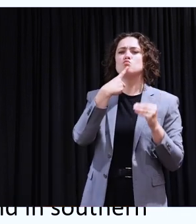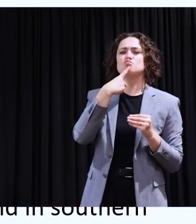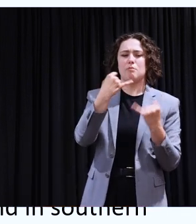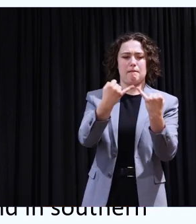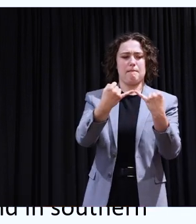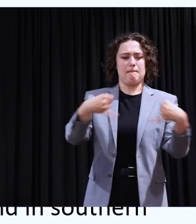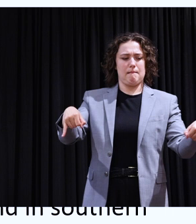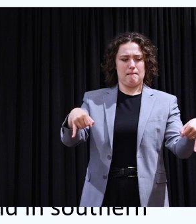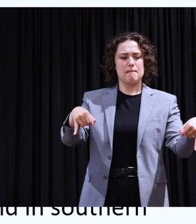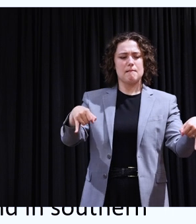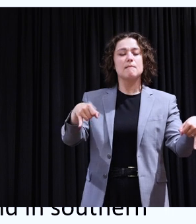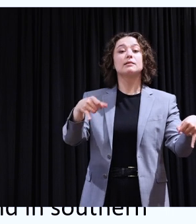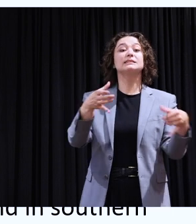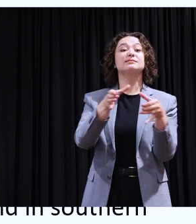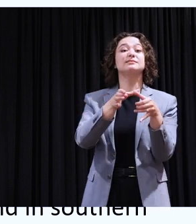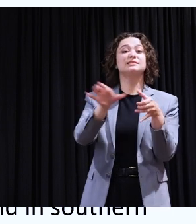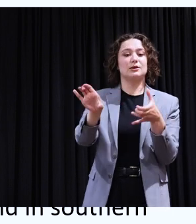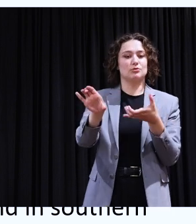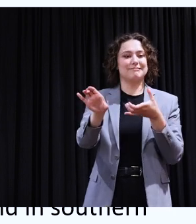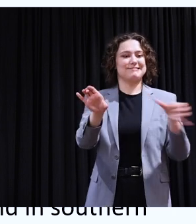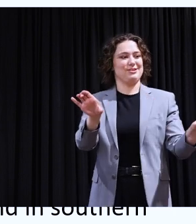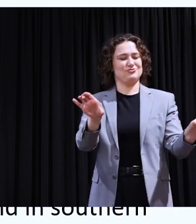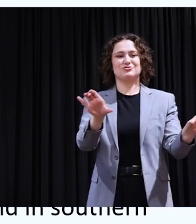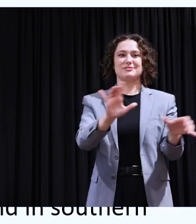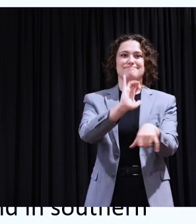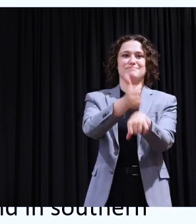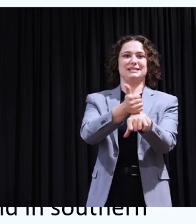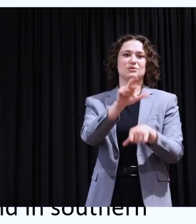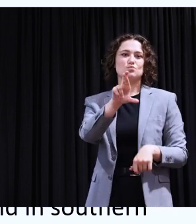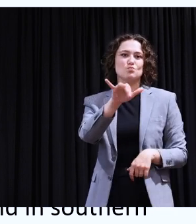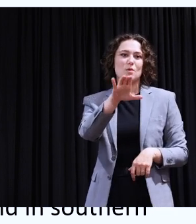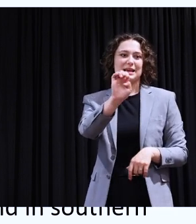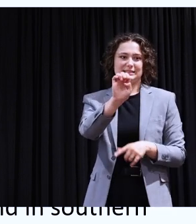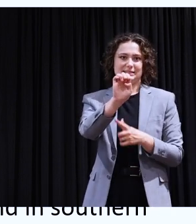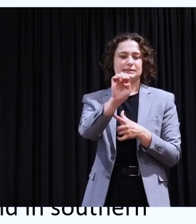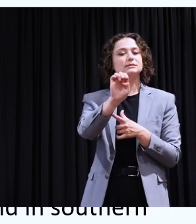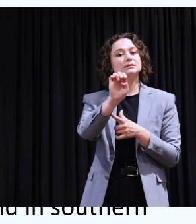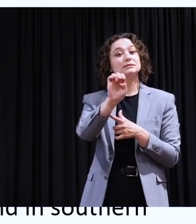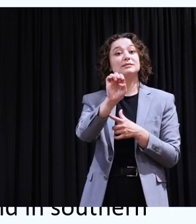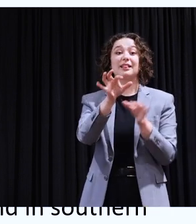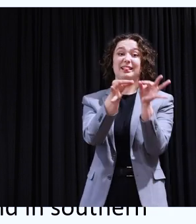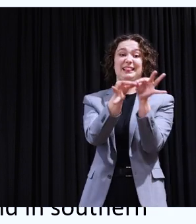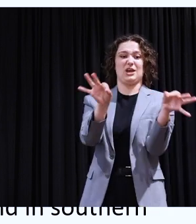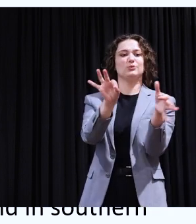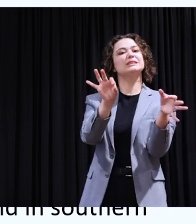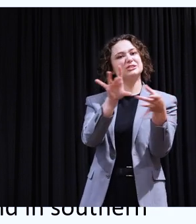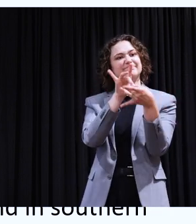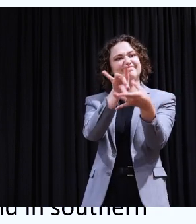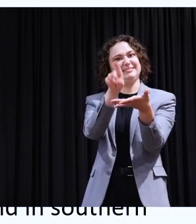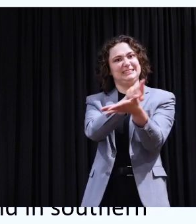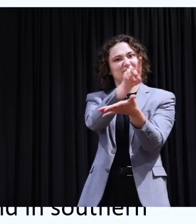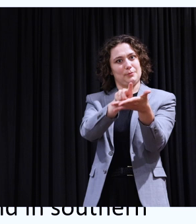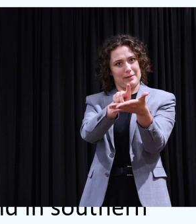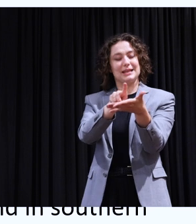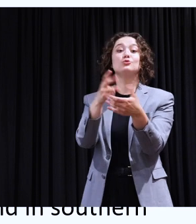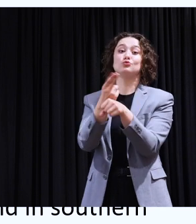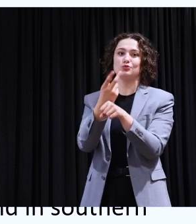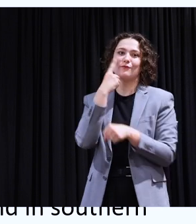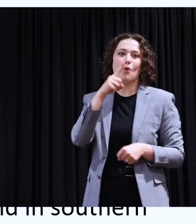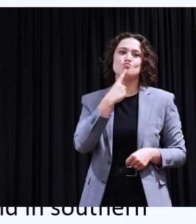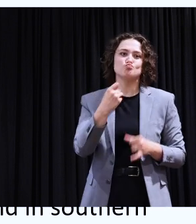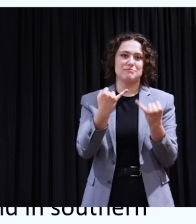again, segregation based on race. And here's some of the discriminatory language that was equated with redlining, but it's basically a